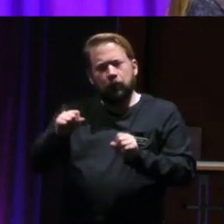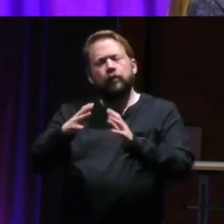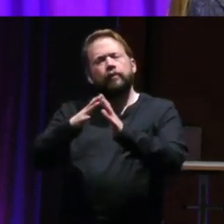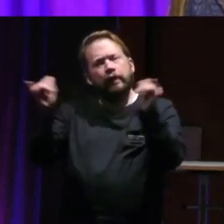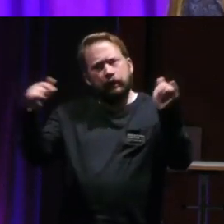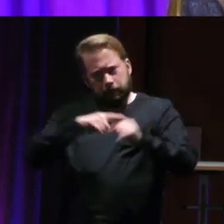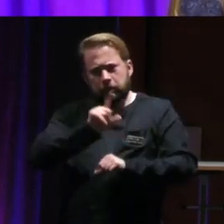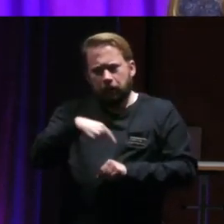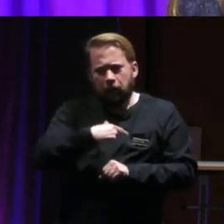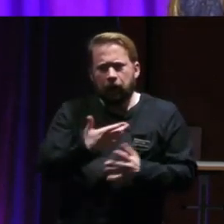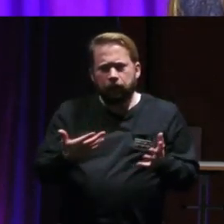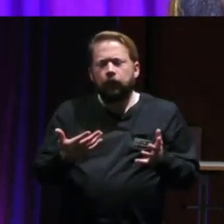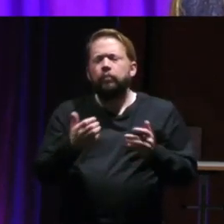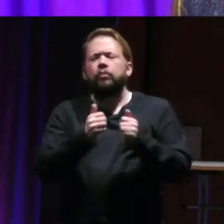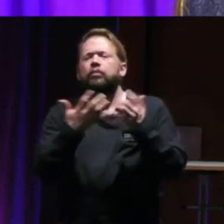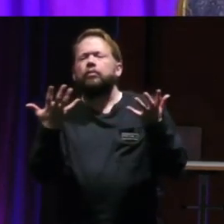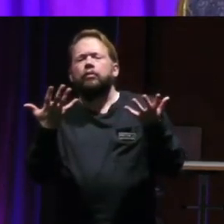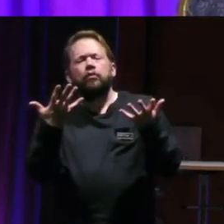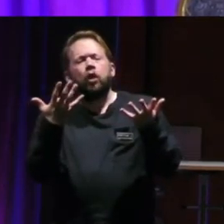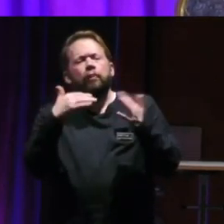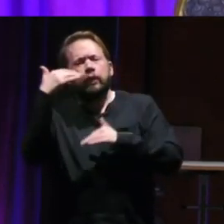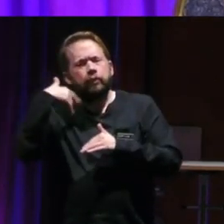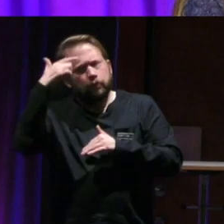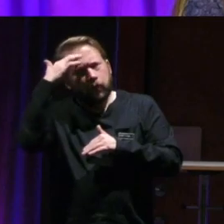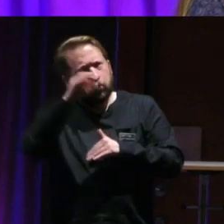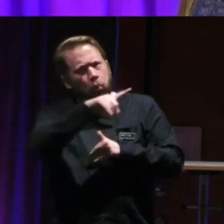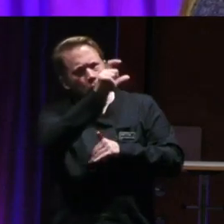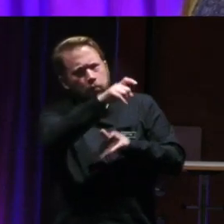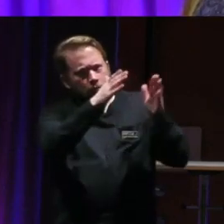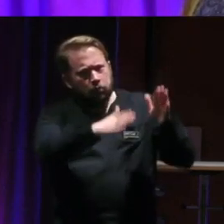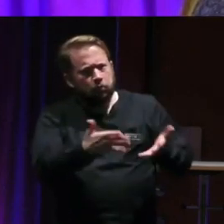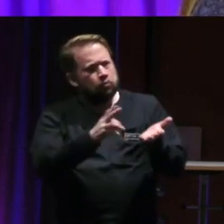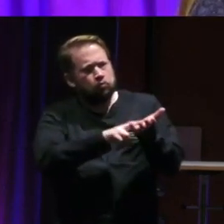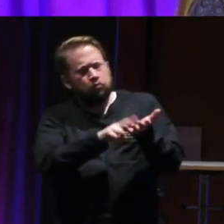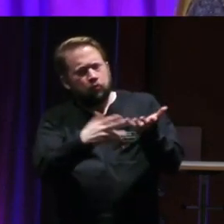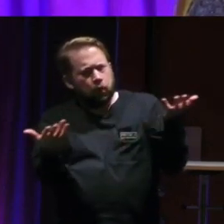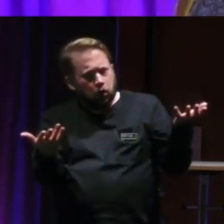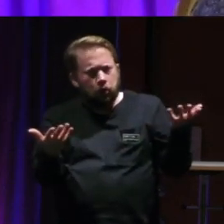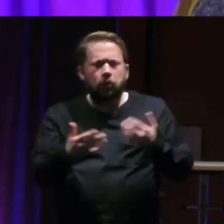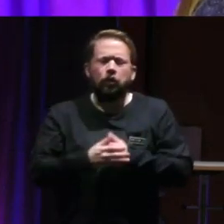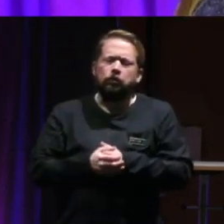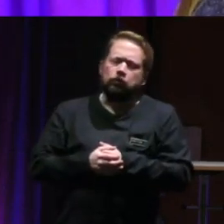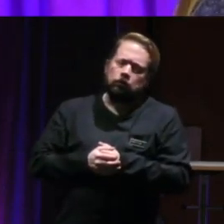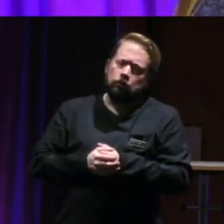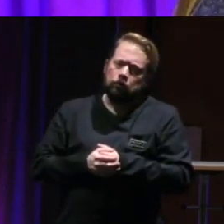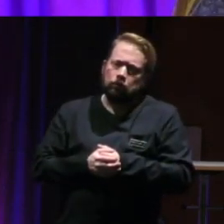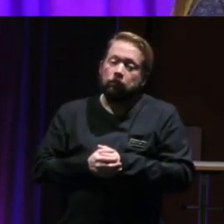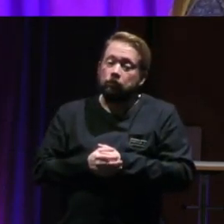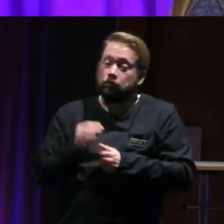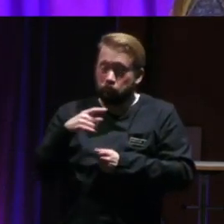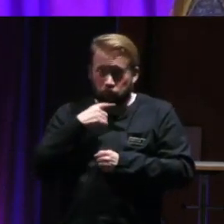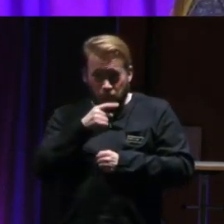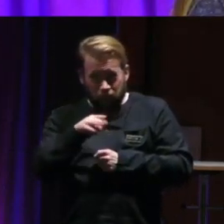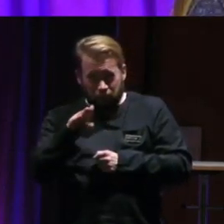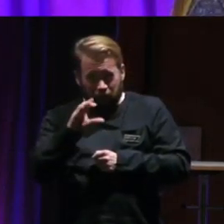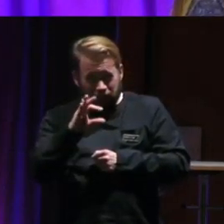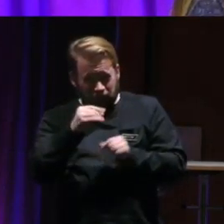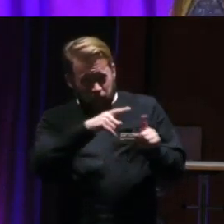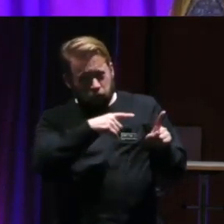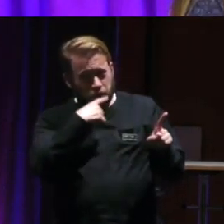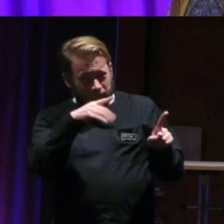But what do we know more about his situation in prison? You mentioned, Masha, that he was he